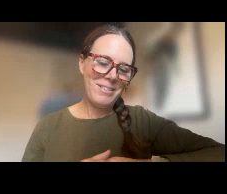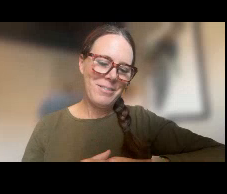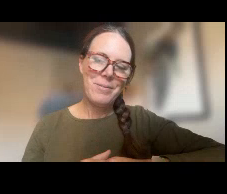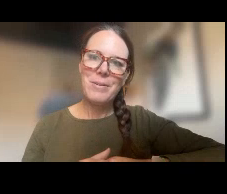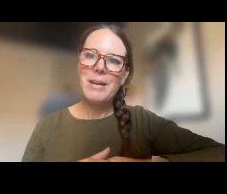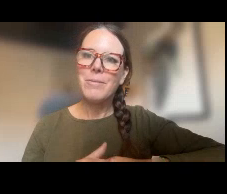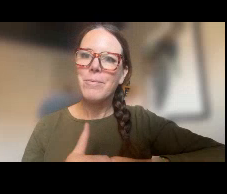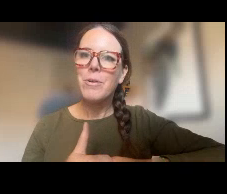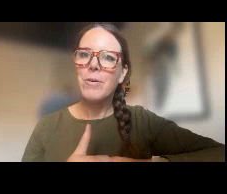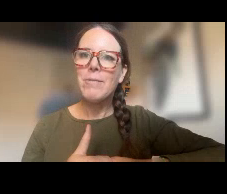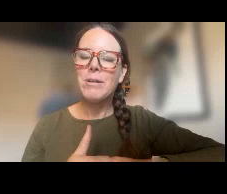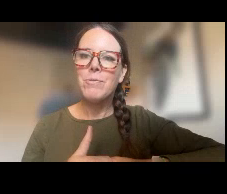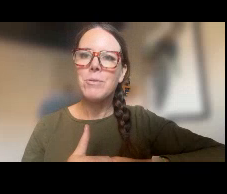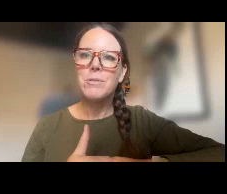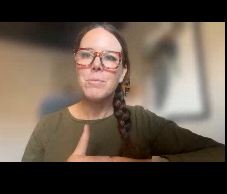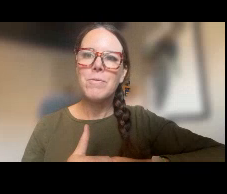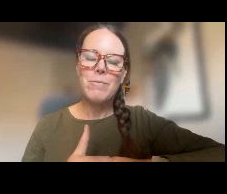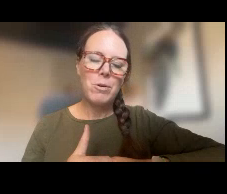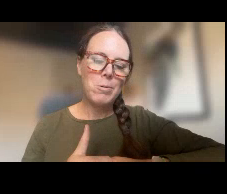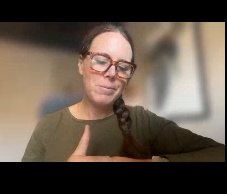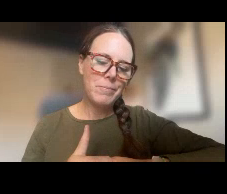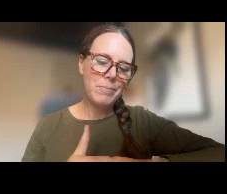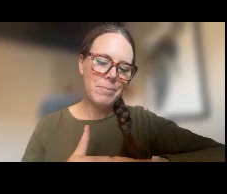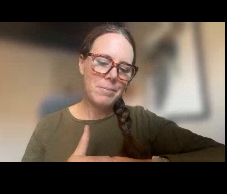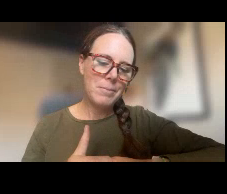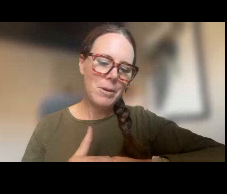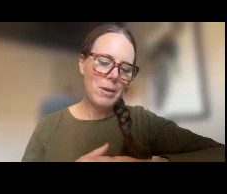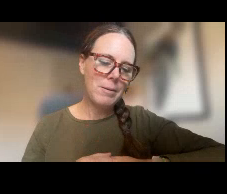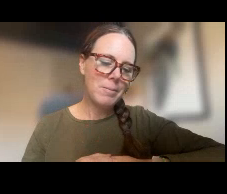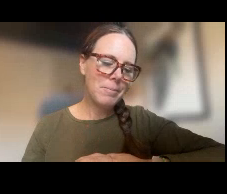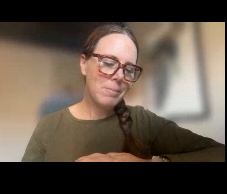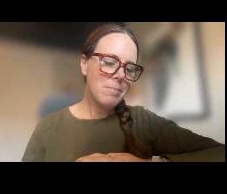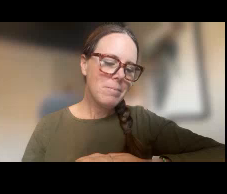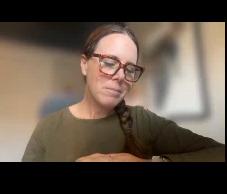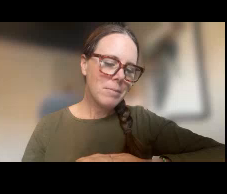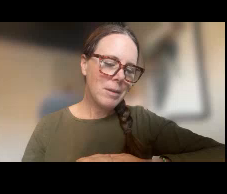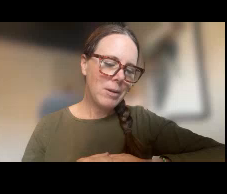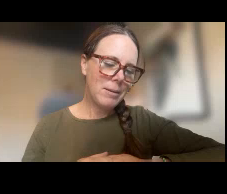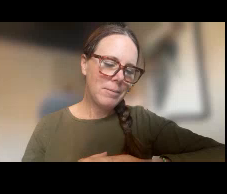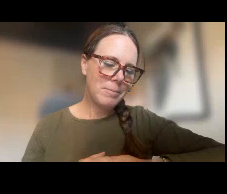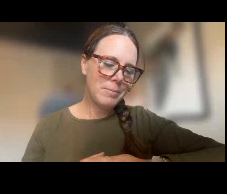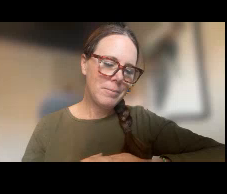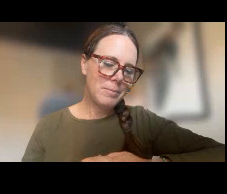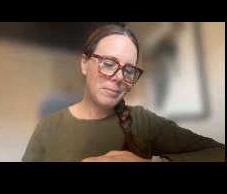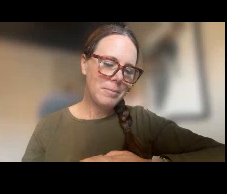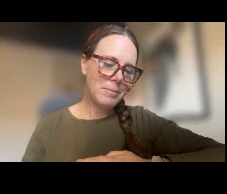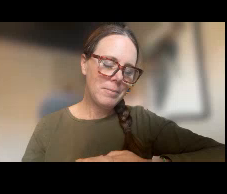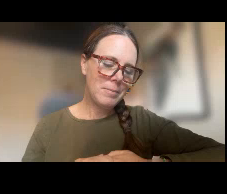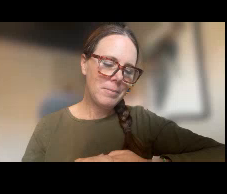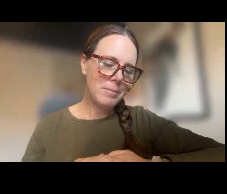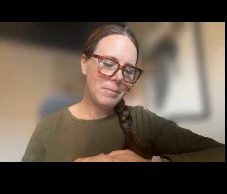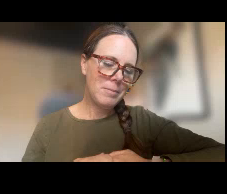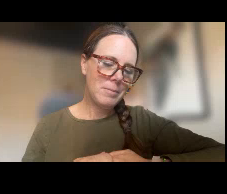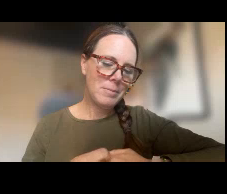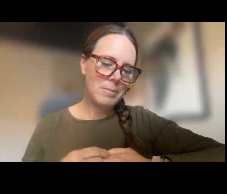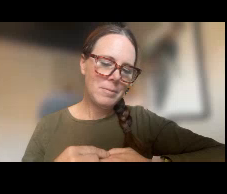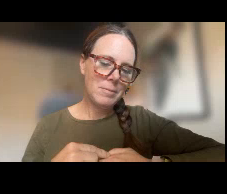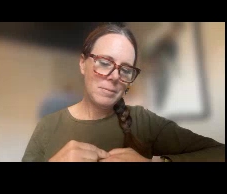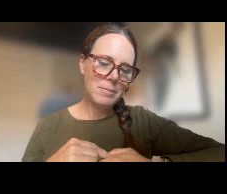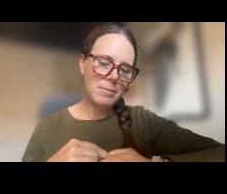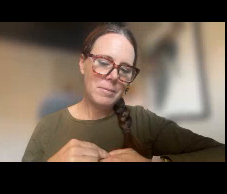Oh, yeah, you already have enough votes to move that forward? Yeah, everyone has thumbs up. Okay, Arts and